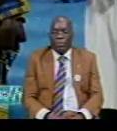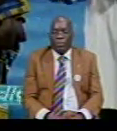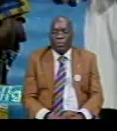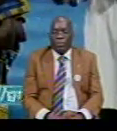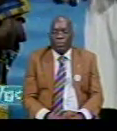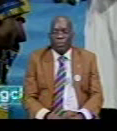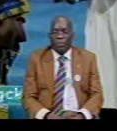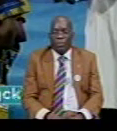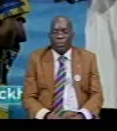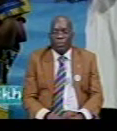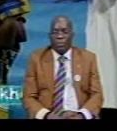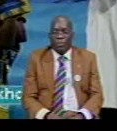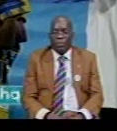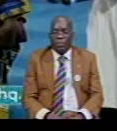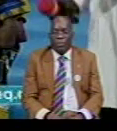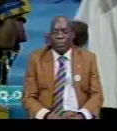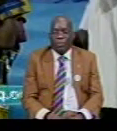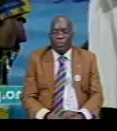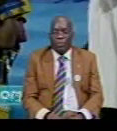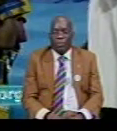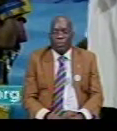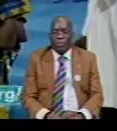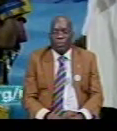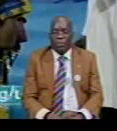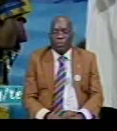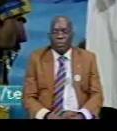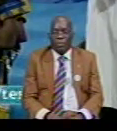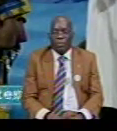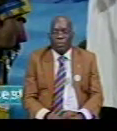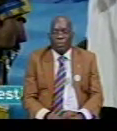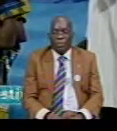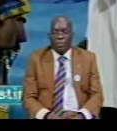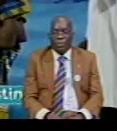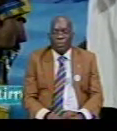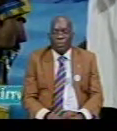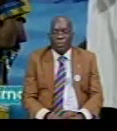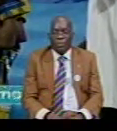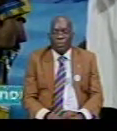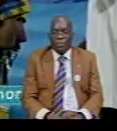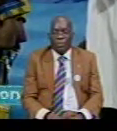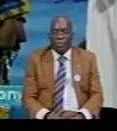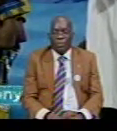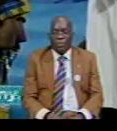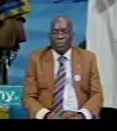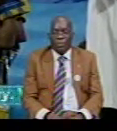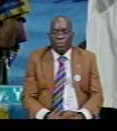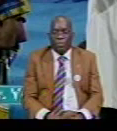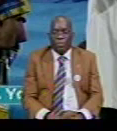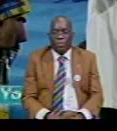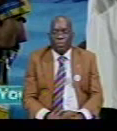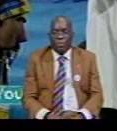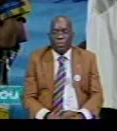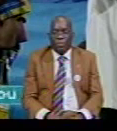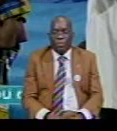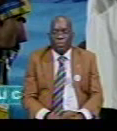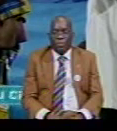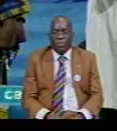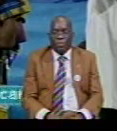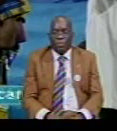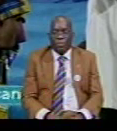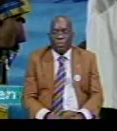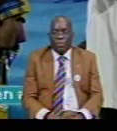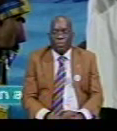swelling vanished. And she even tried, she went to for medical test to be sure that this is done. She